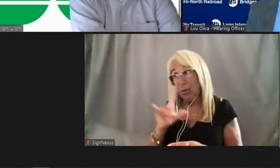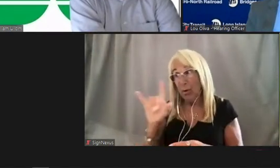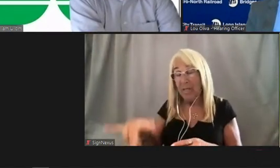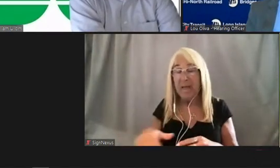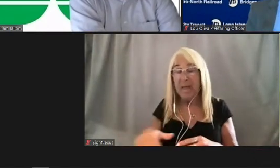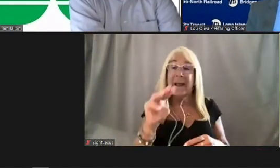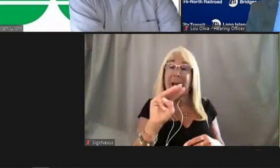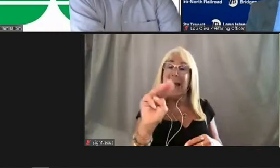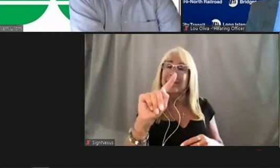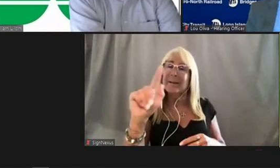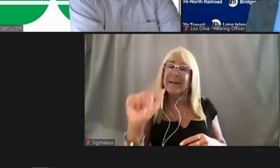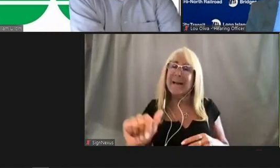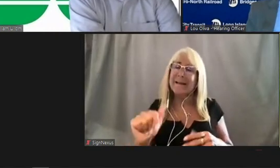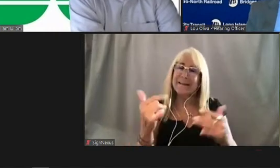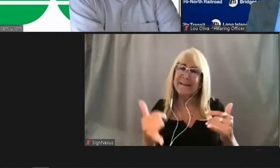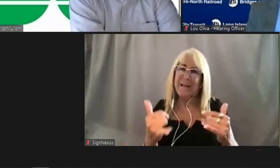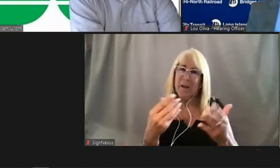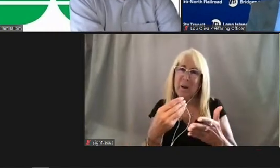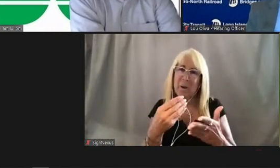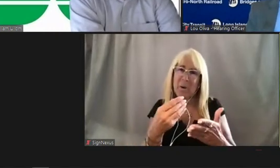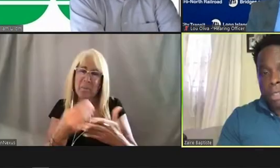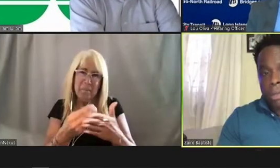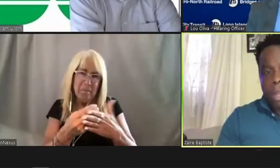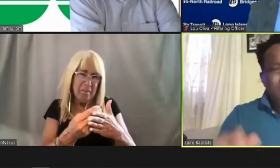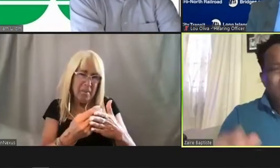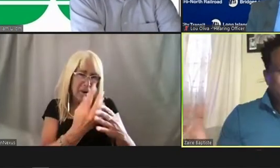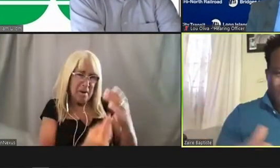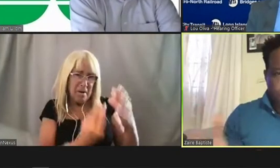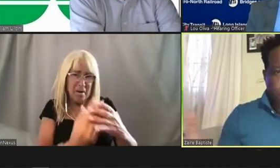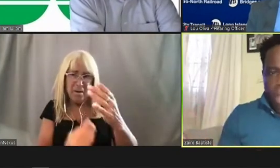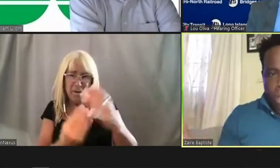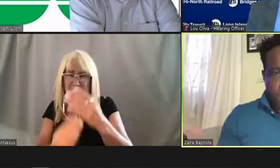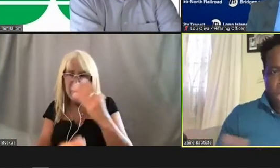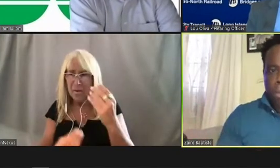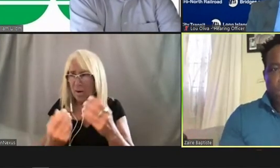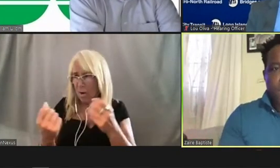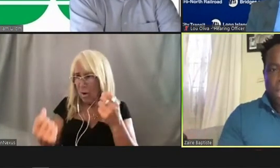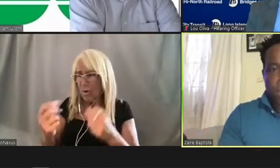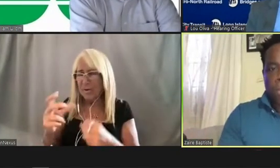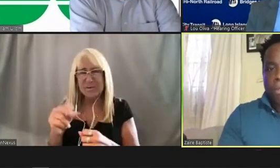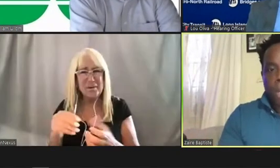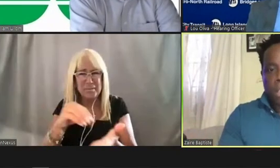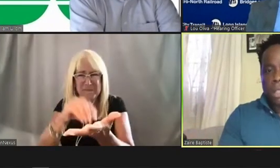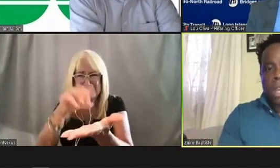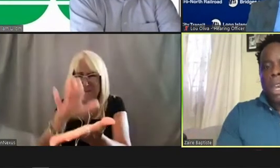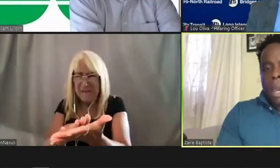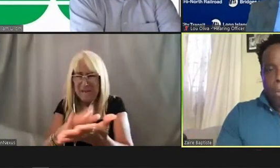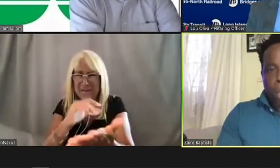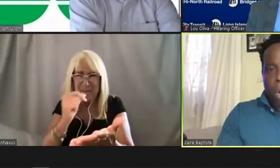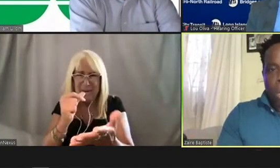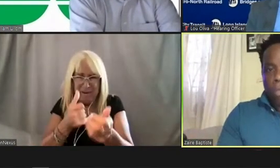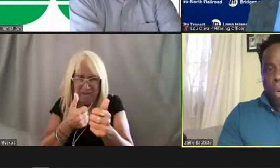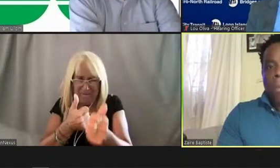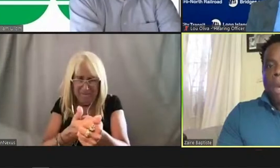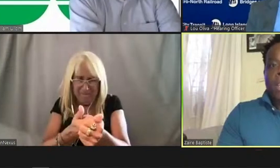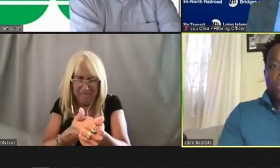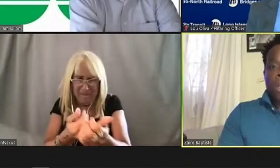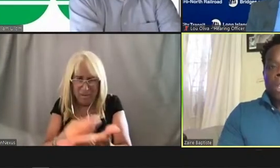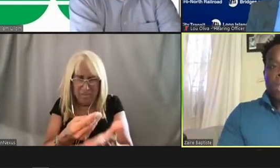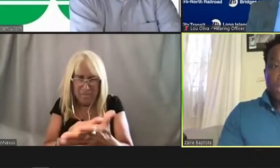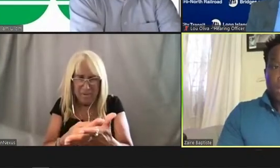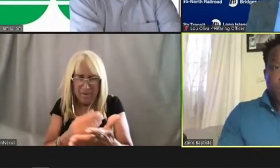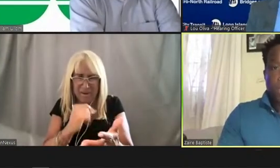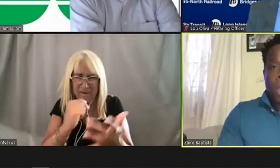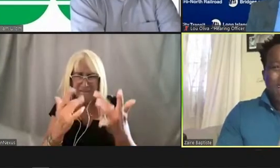um the MTA is not losing money because of cars it's losing money because of years of documented mismanagement of funds and poor overall management